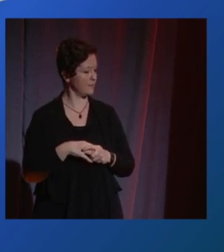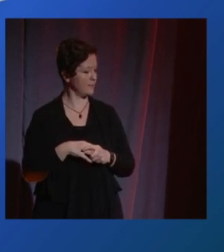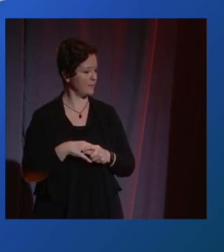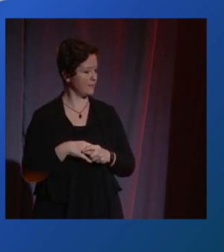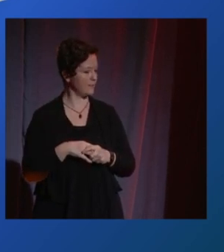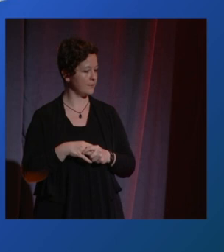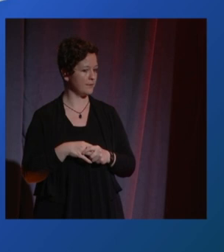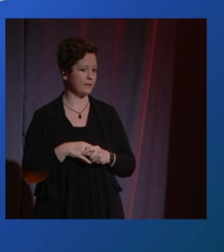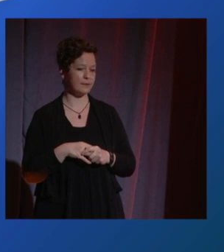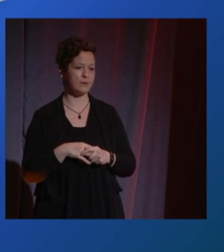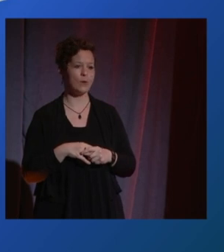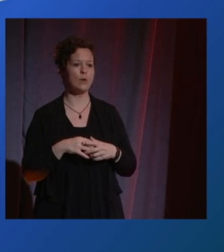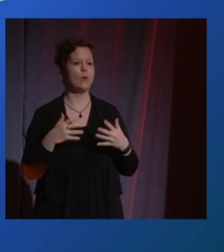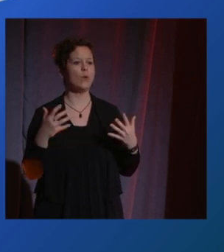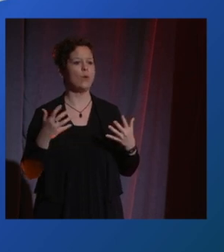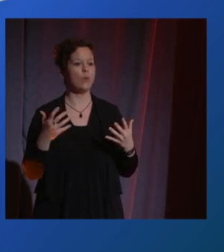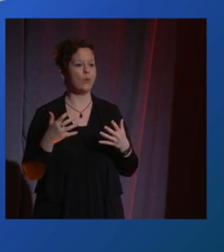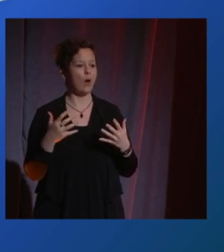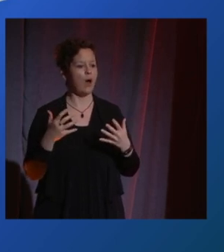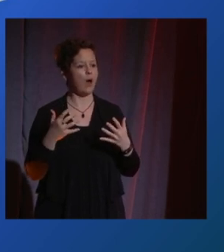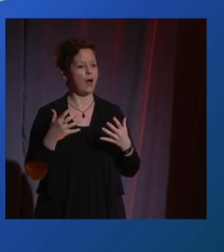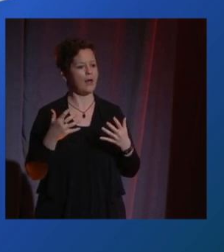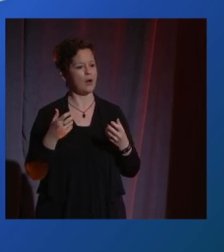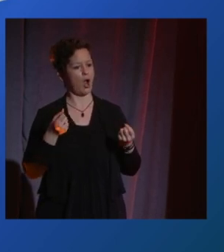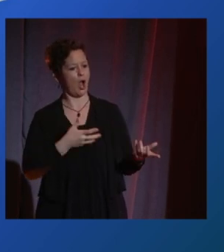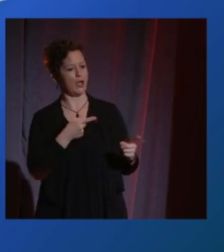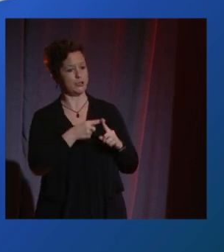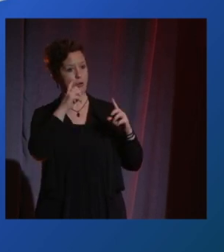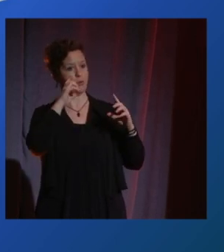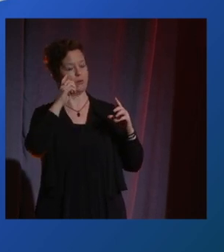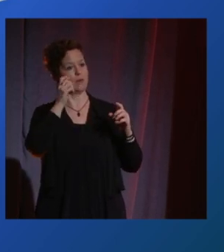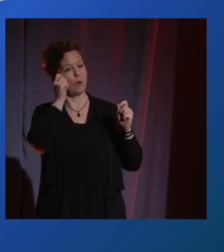start with you Fred what keeps you up at night